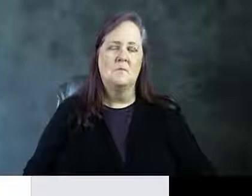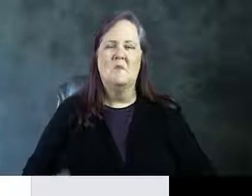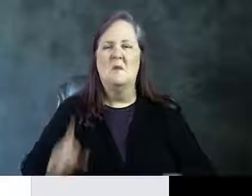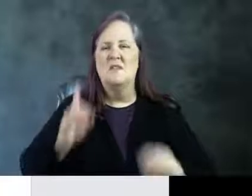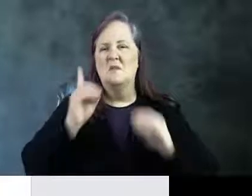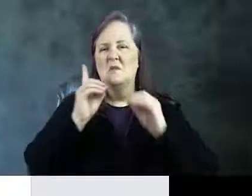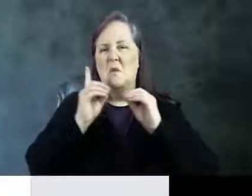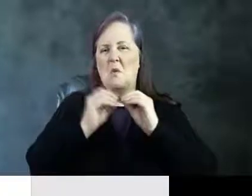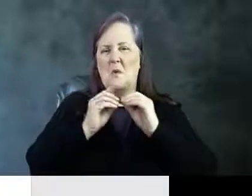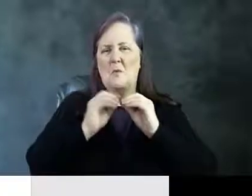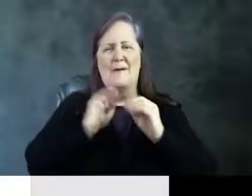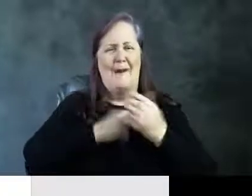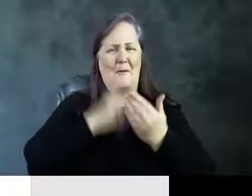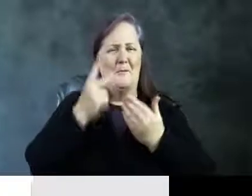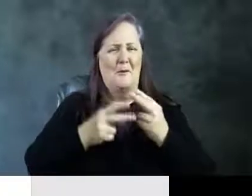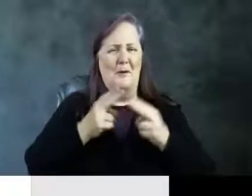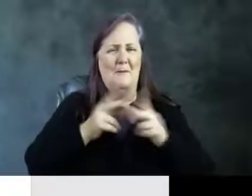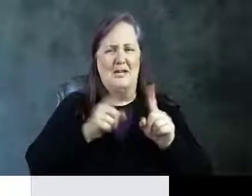programs are a bit long.